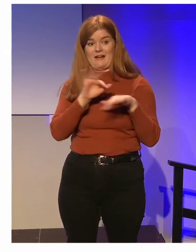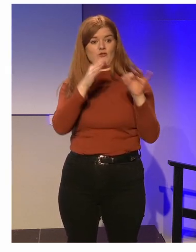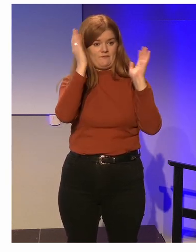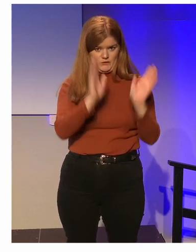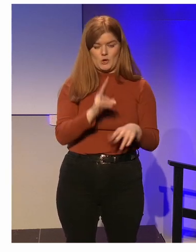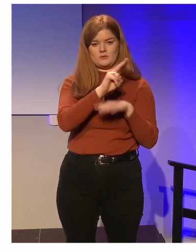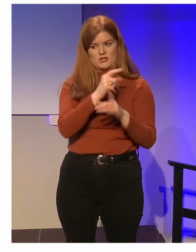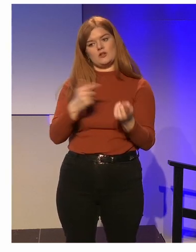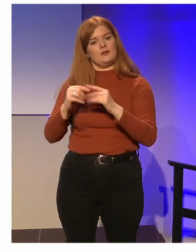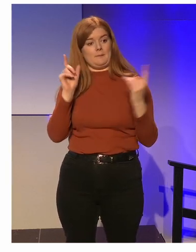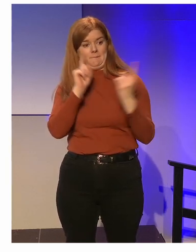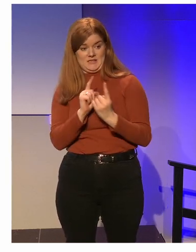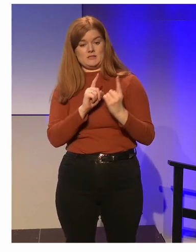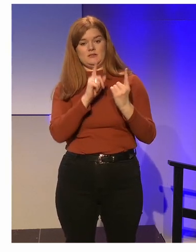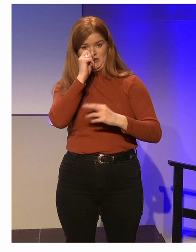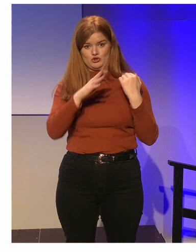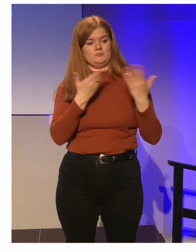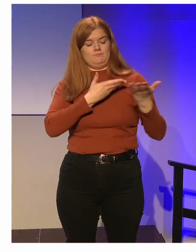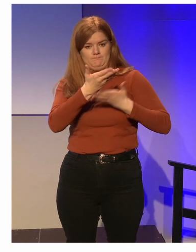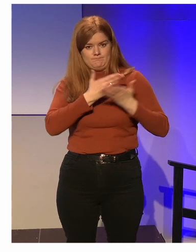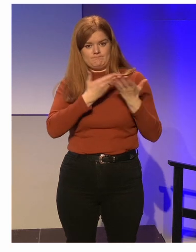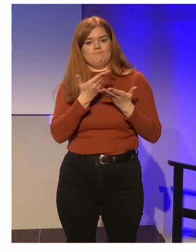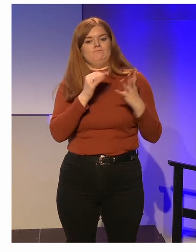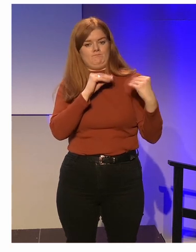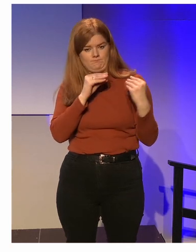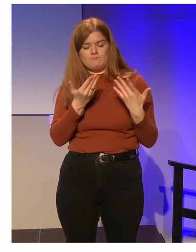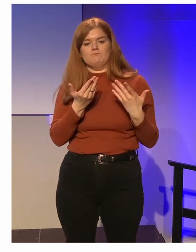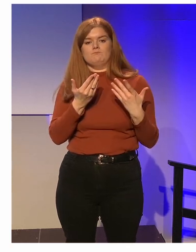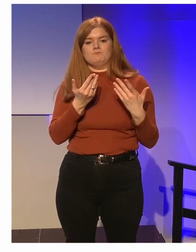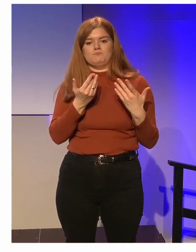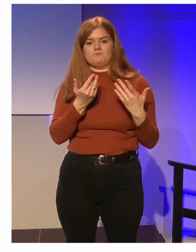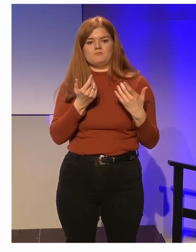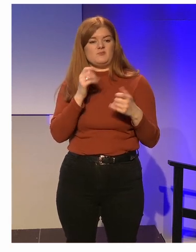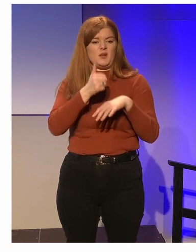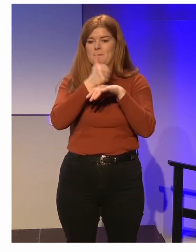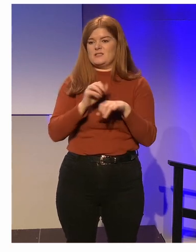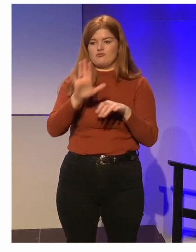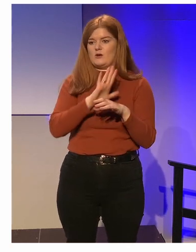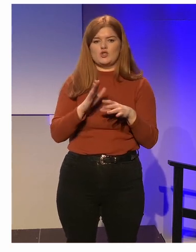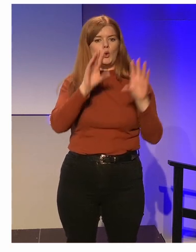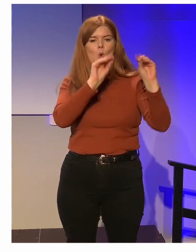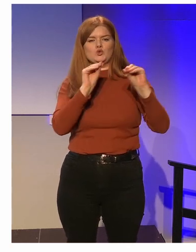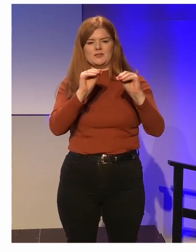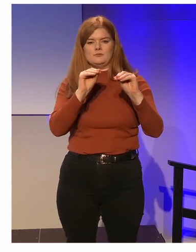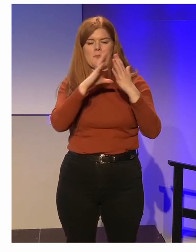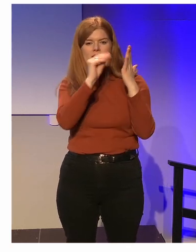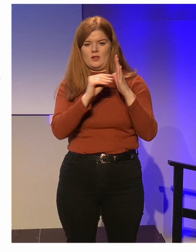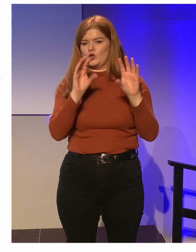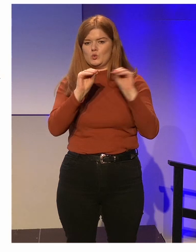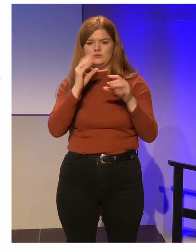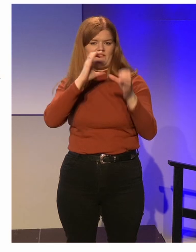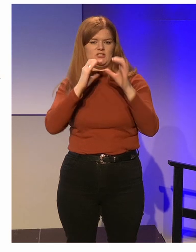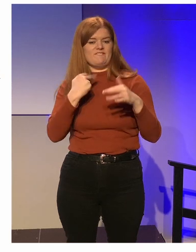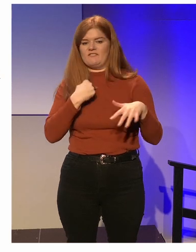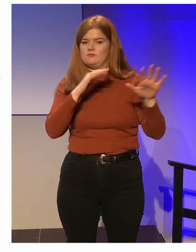the observation, they had a conversation with the person that observed them. And it was based around like a coaching model of a coaching